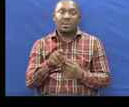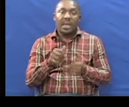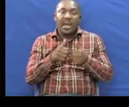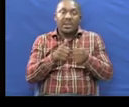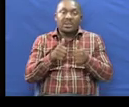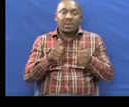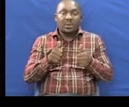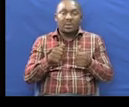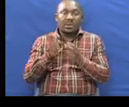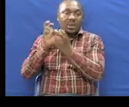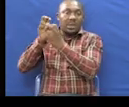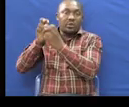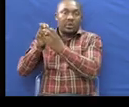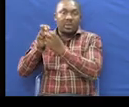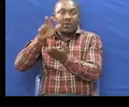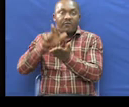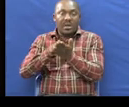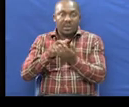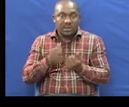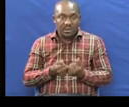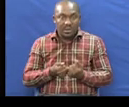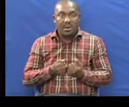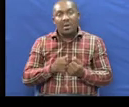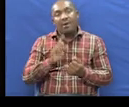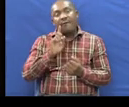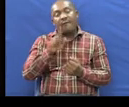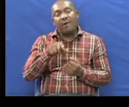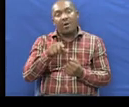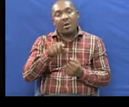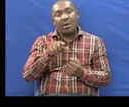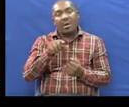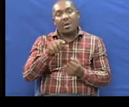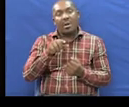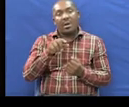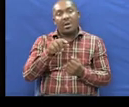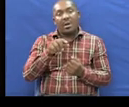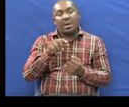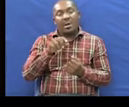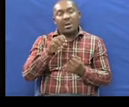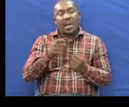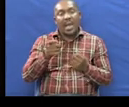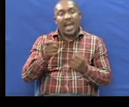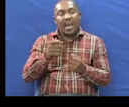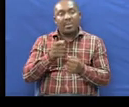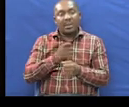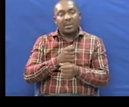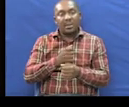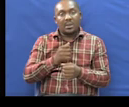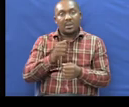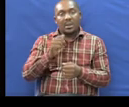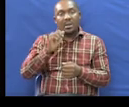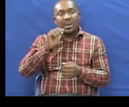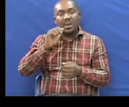block. You can see chromium. Chromium, its electronic configuration is